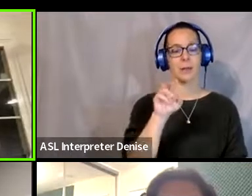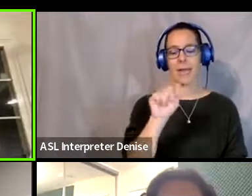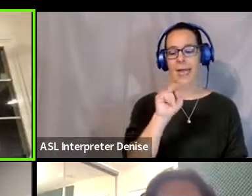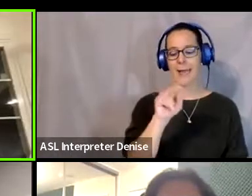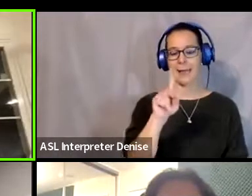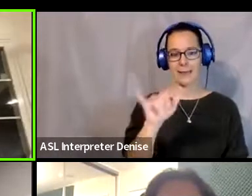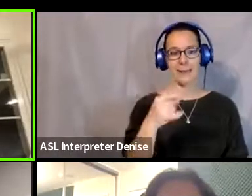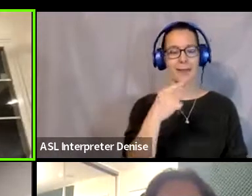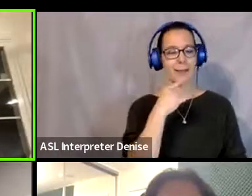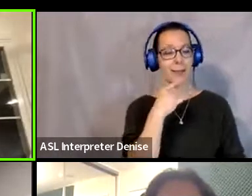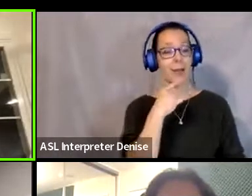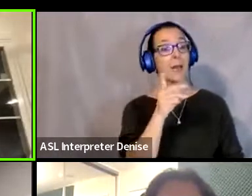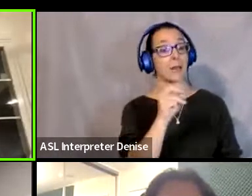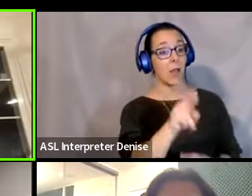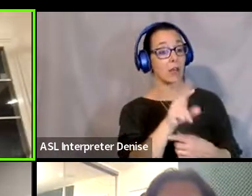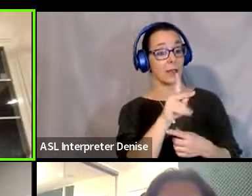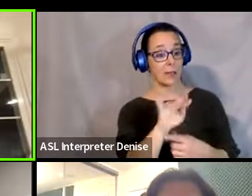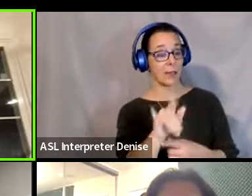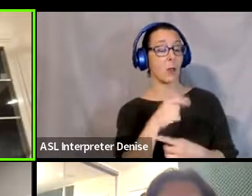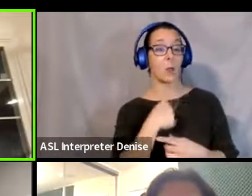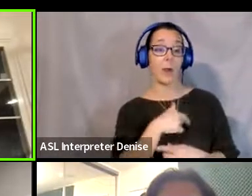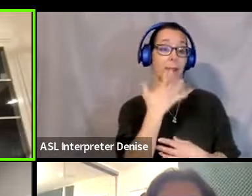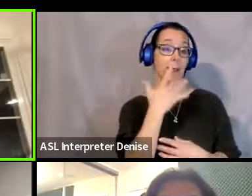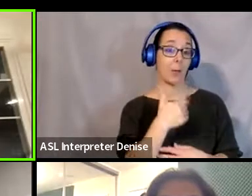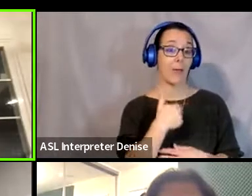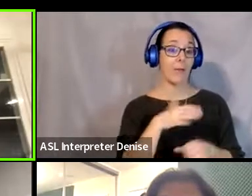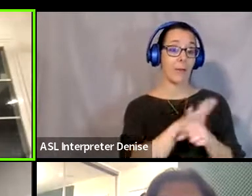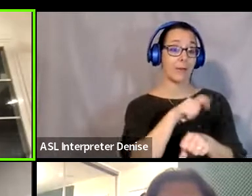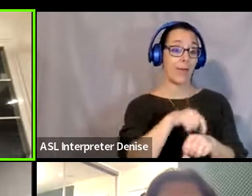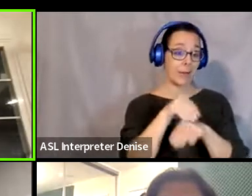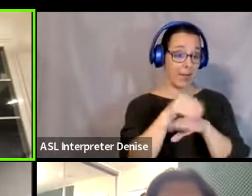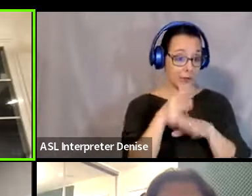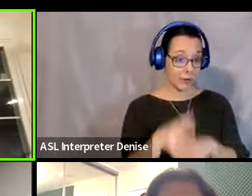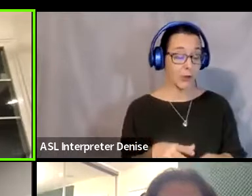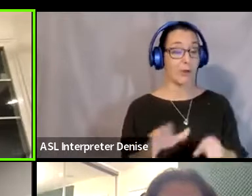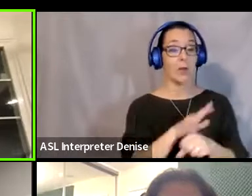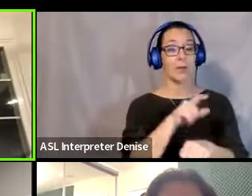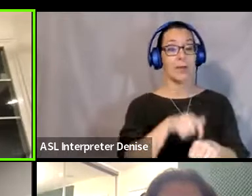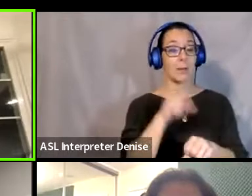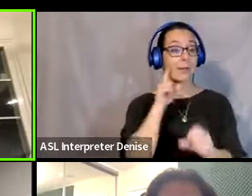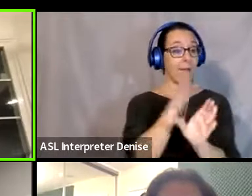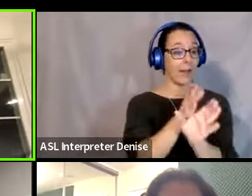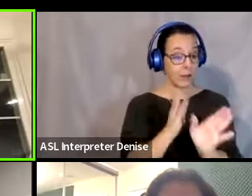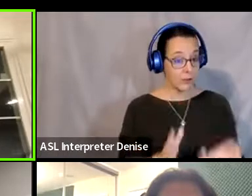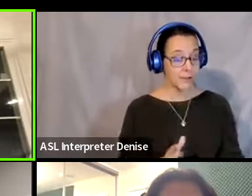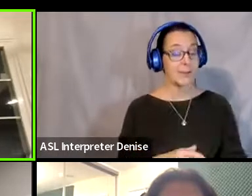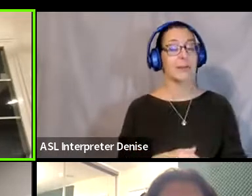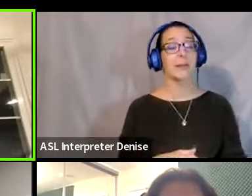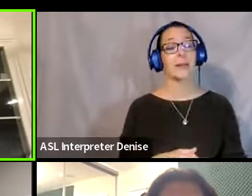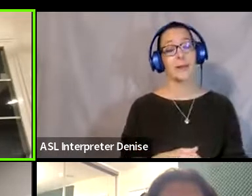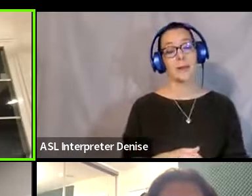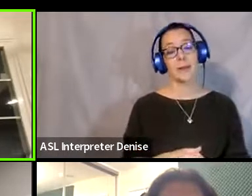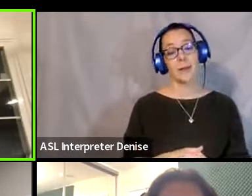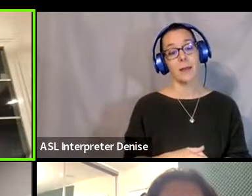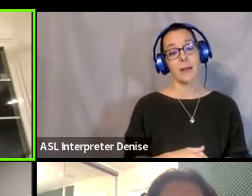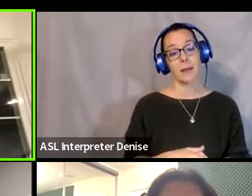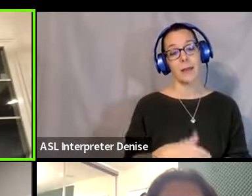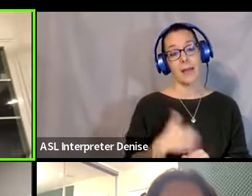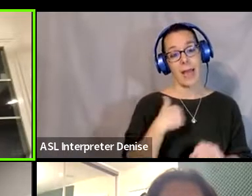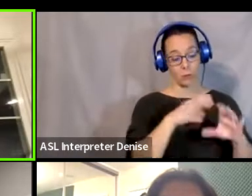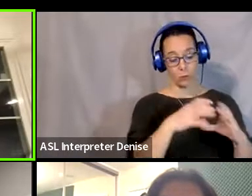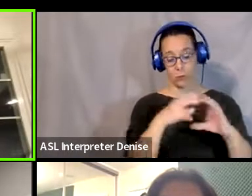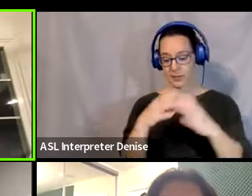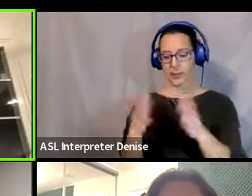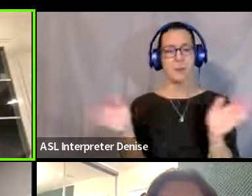we're very fortunate that we have a full-time counselor, we have a full-time psychologist that have groups that address a number of things,